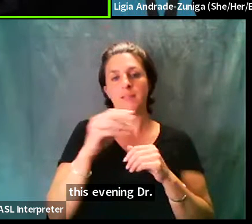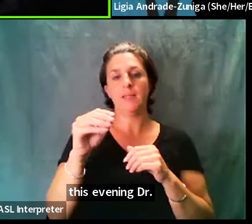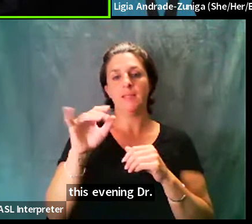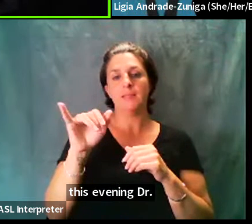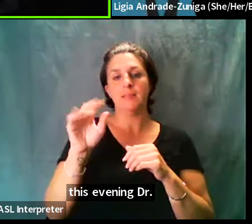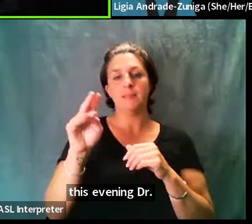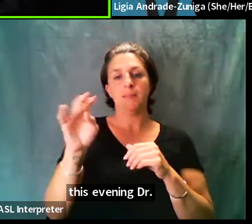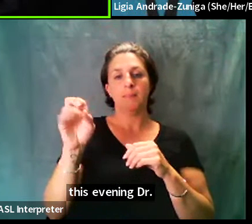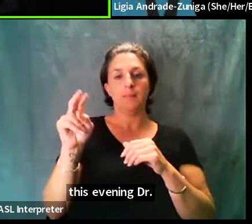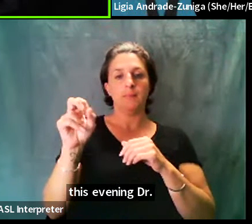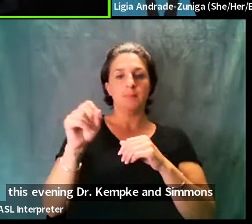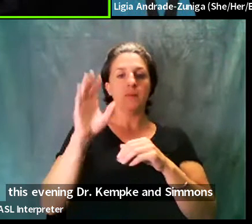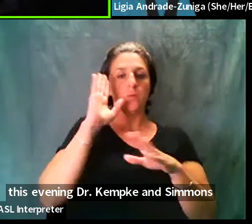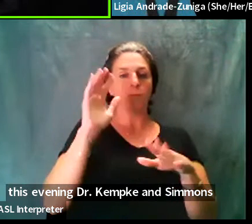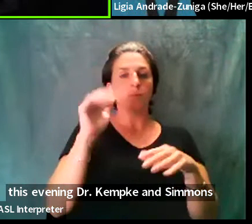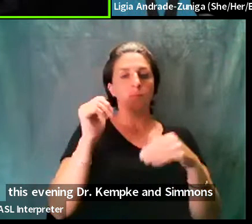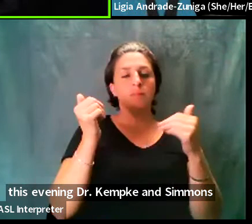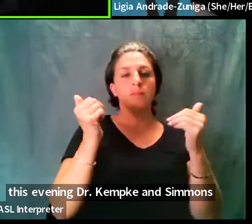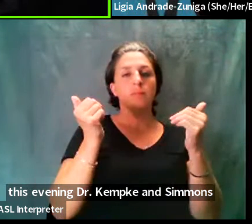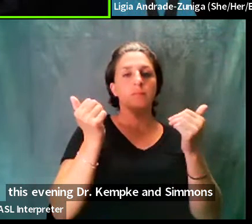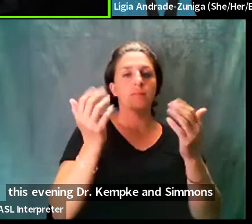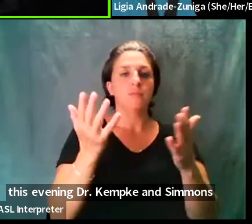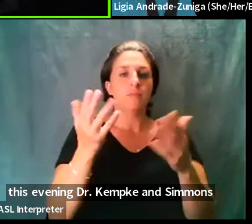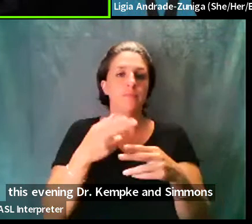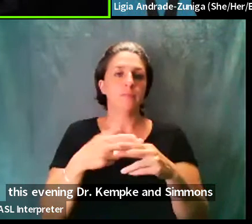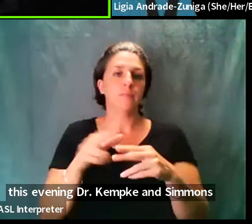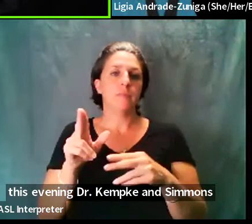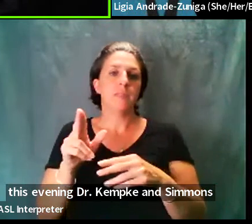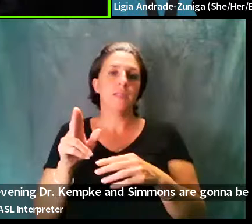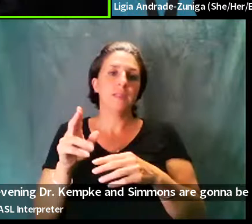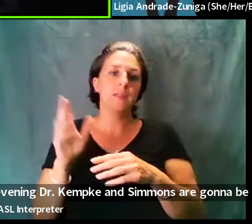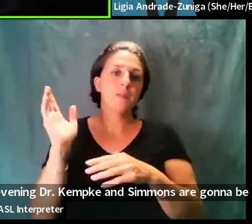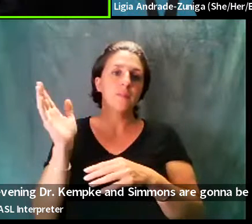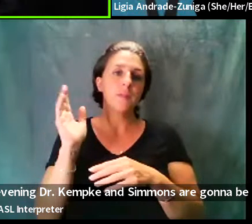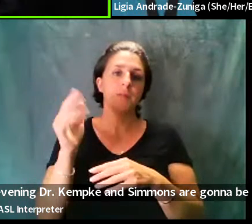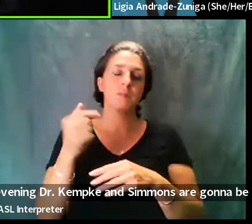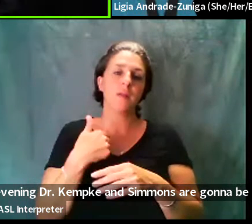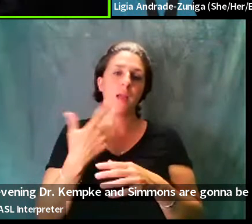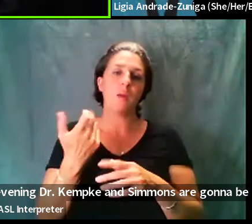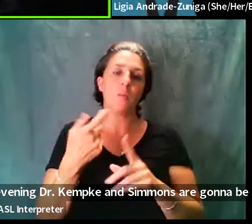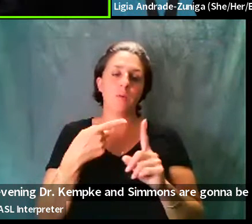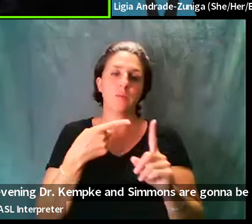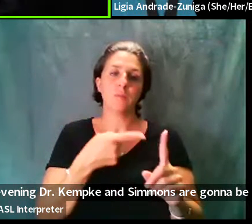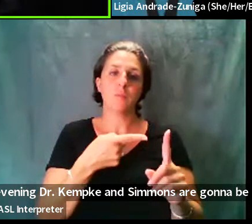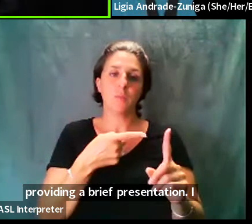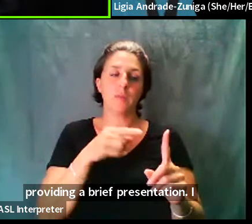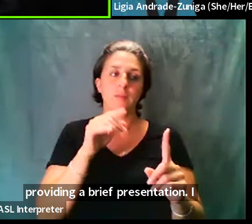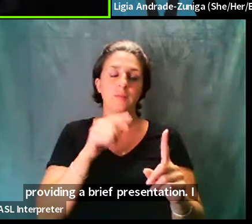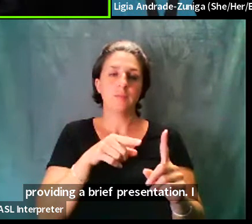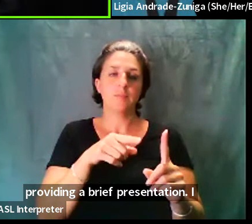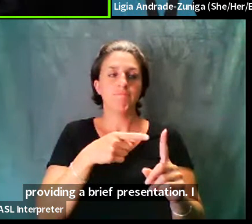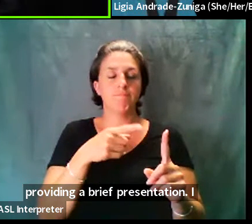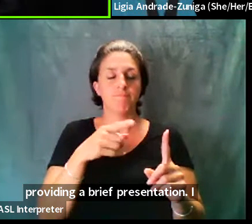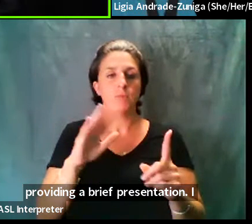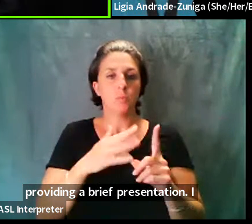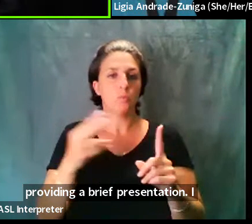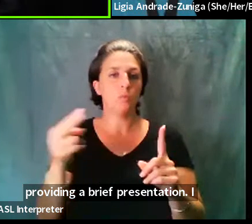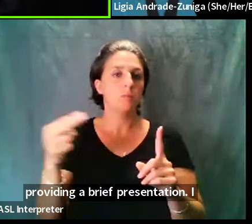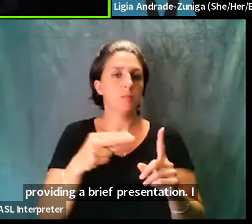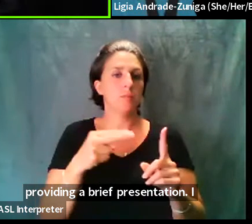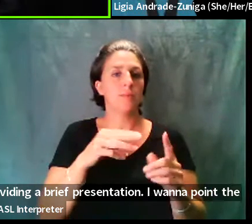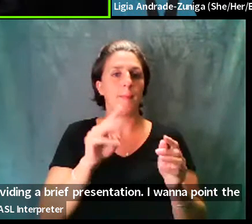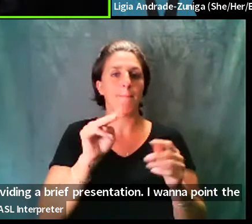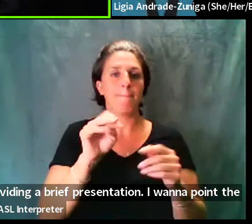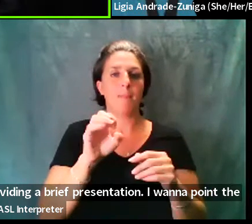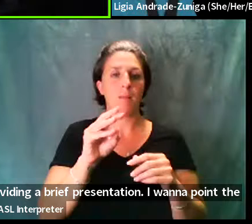be providing a brief presentation. I want to point the community to the memo attached to the